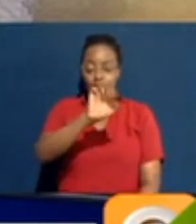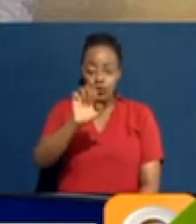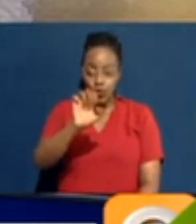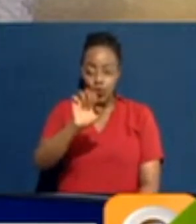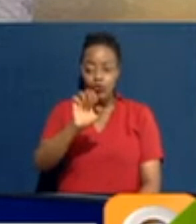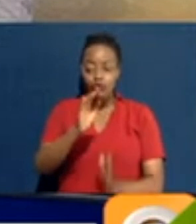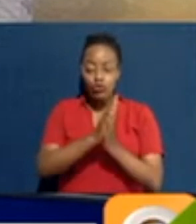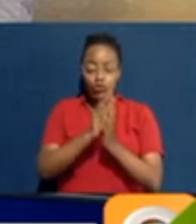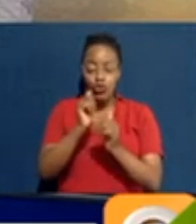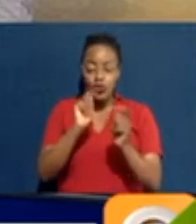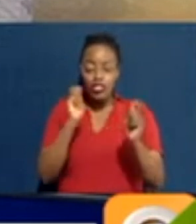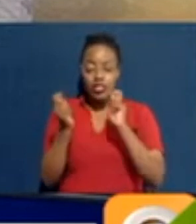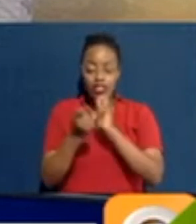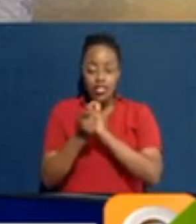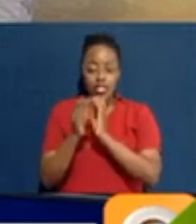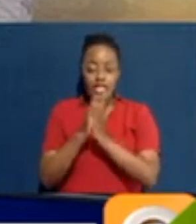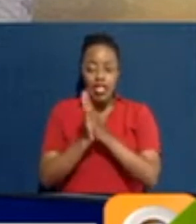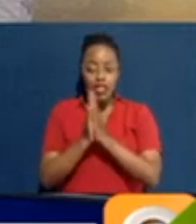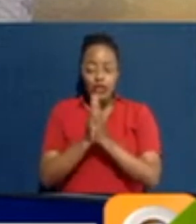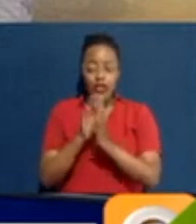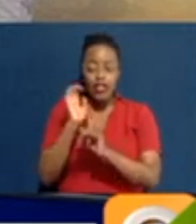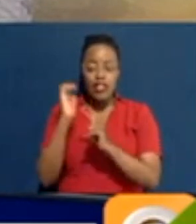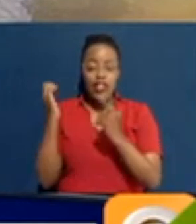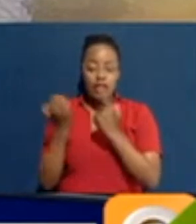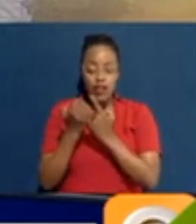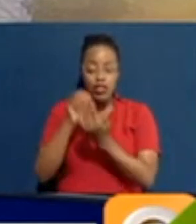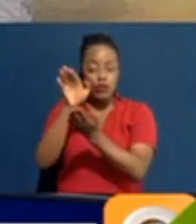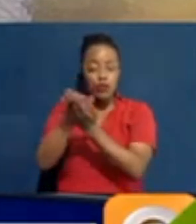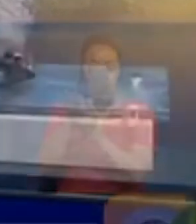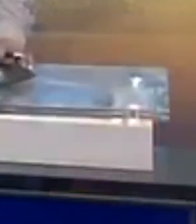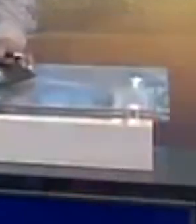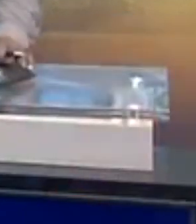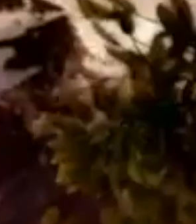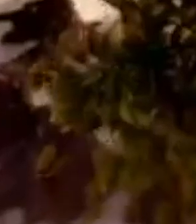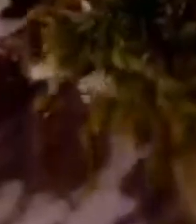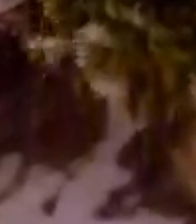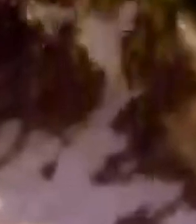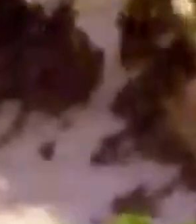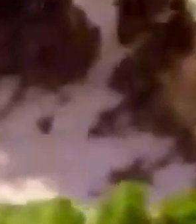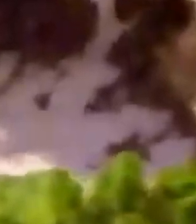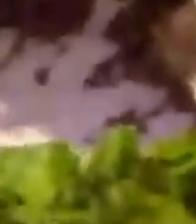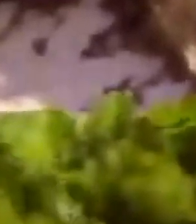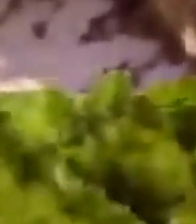venture that's changing the narrative in environmental conservation.